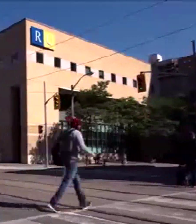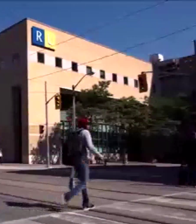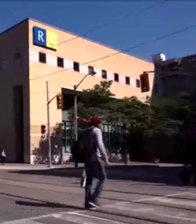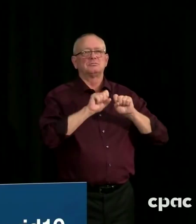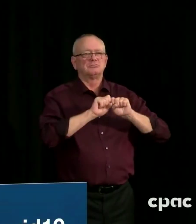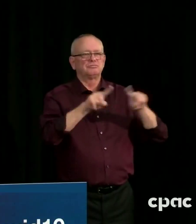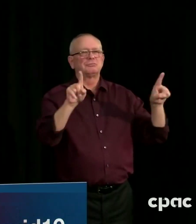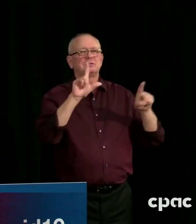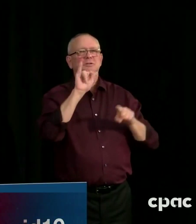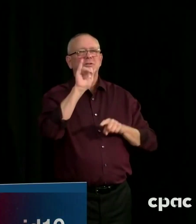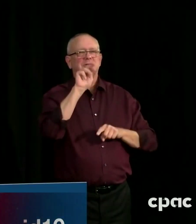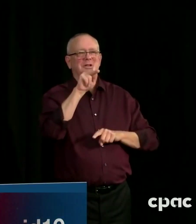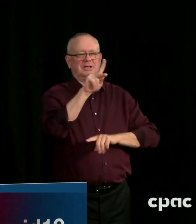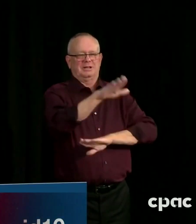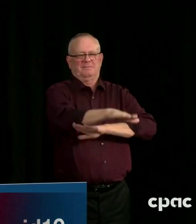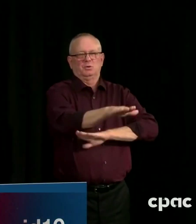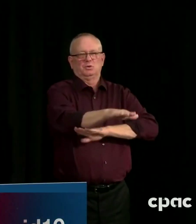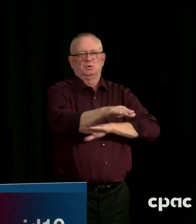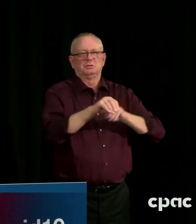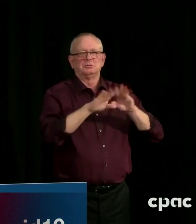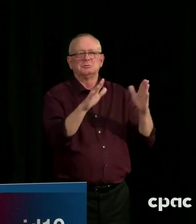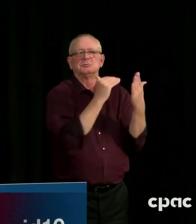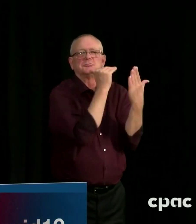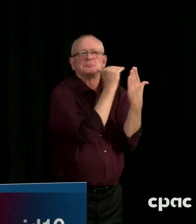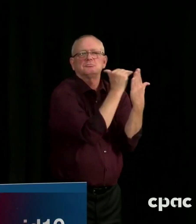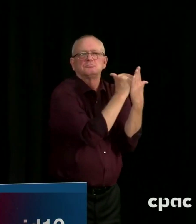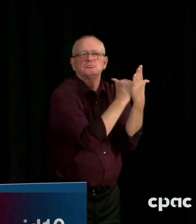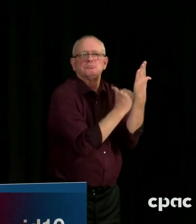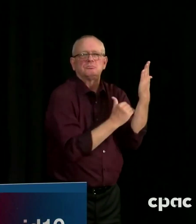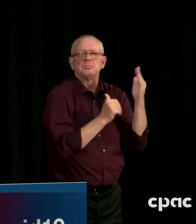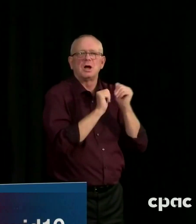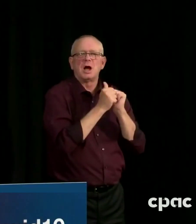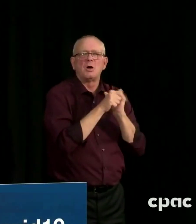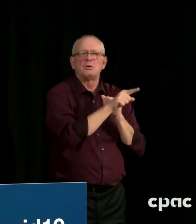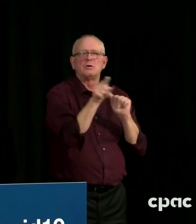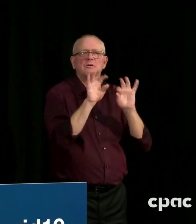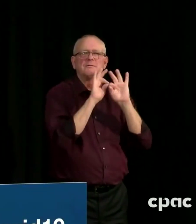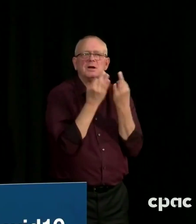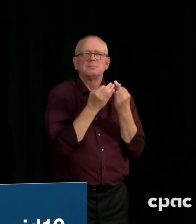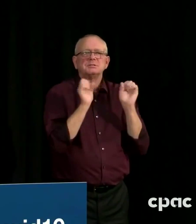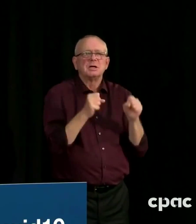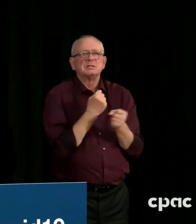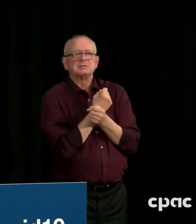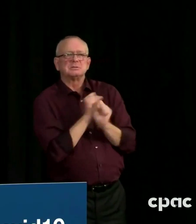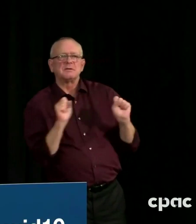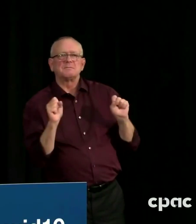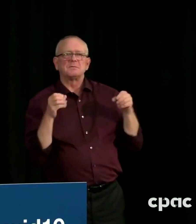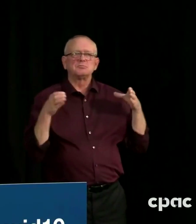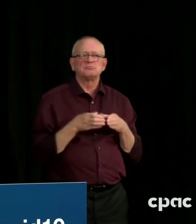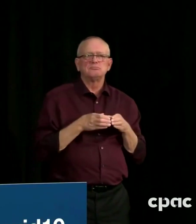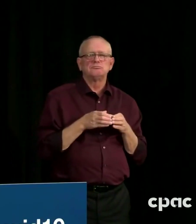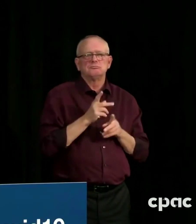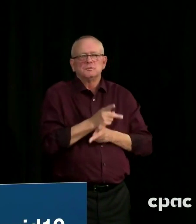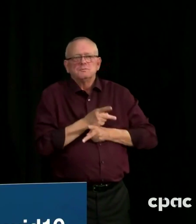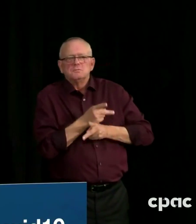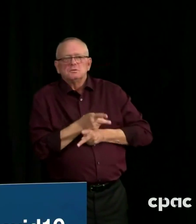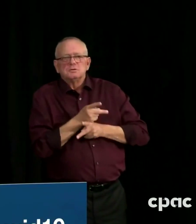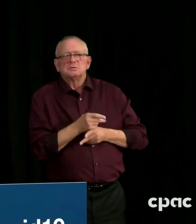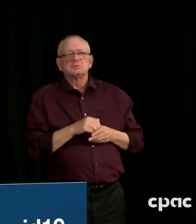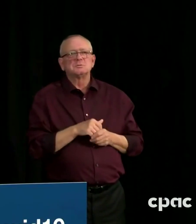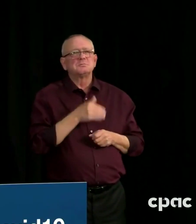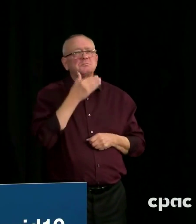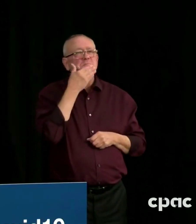Thanksgiving. It's best to keep gatherings within your established cohorts of up to 15 people outside your household.